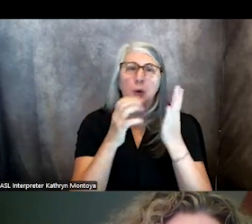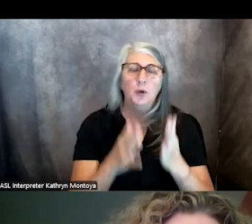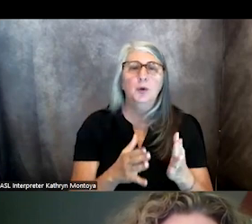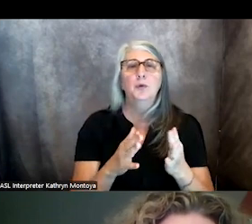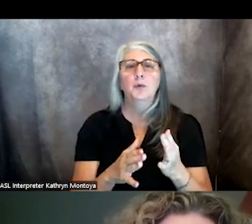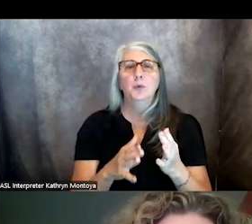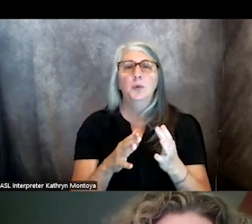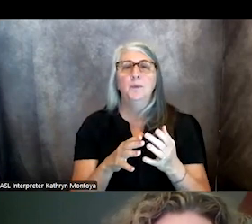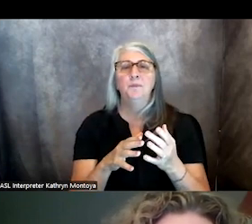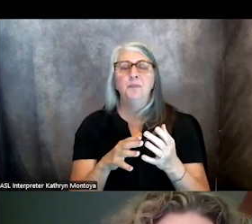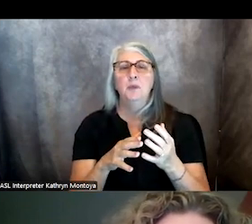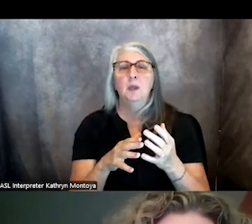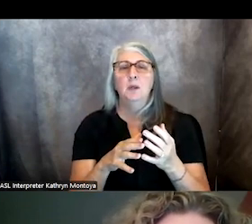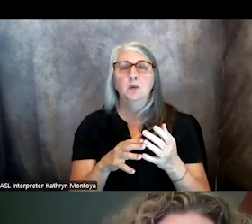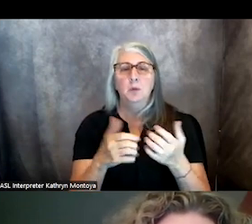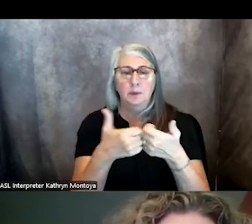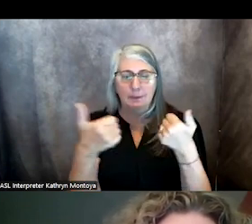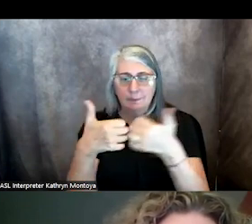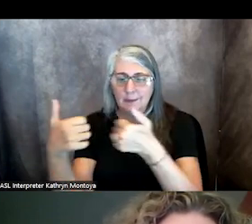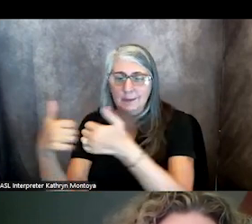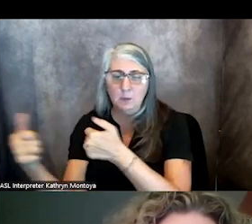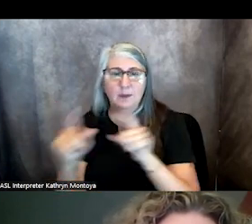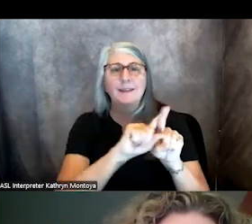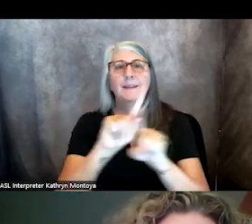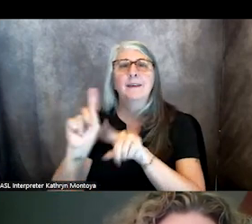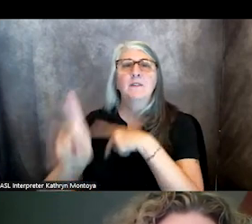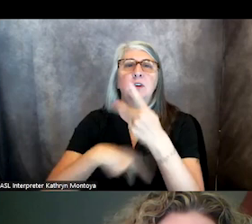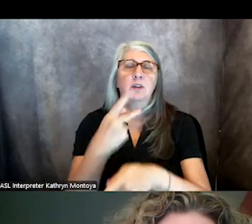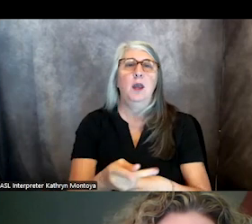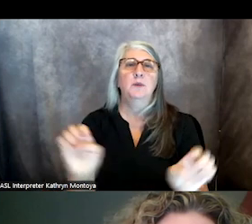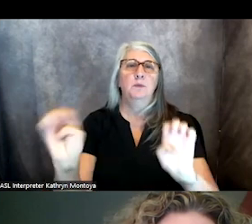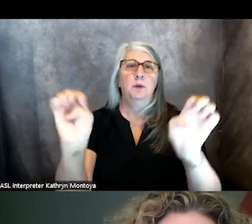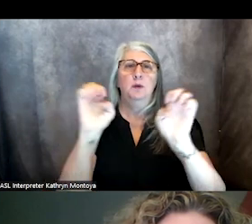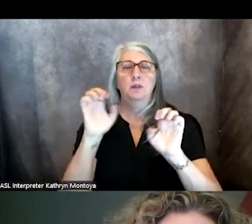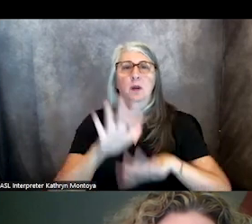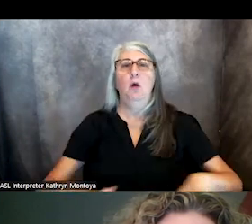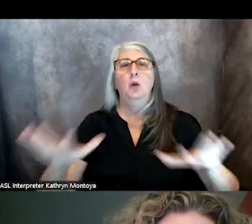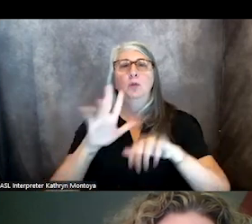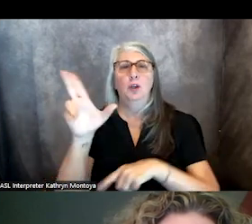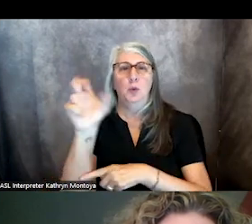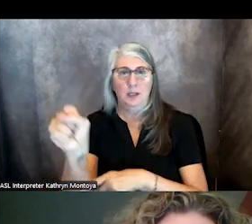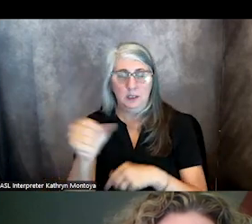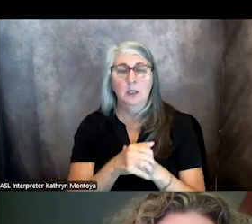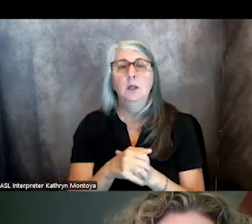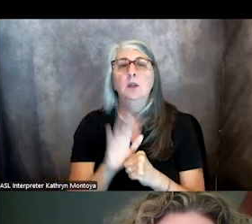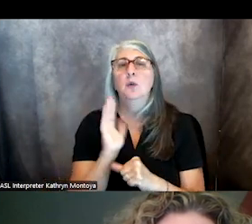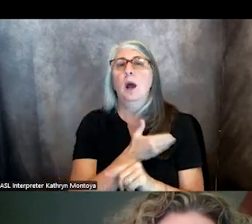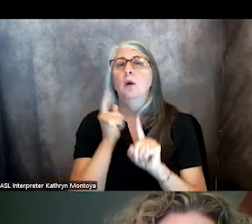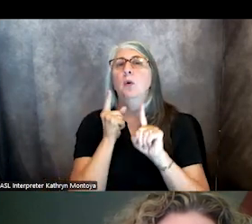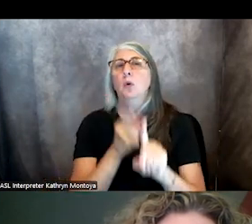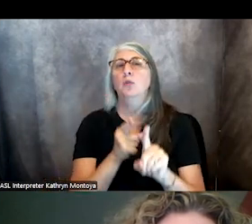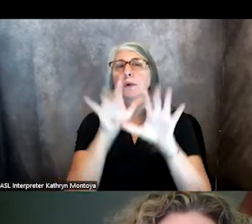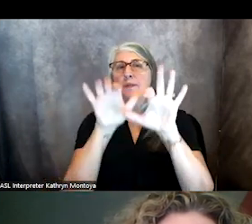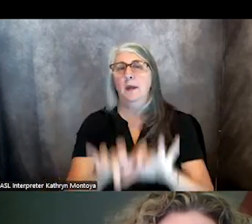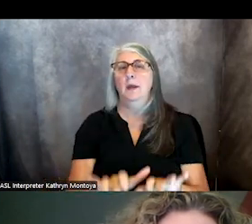different types of crisis services for people across the nation. So again, our goal is to have that document posted tomorrow